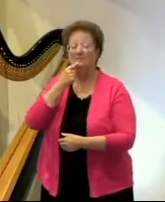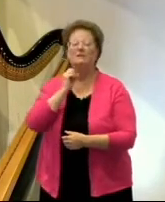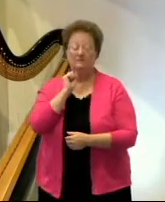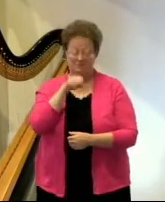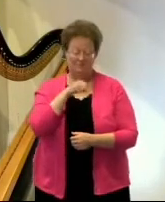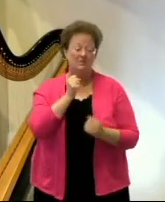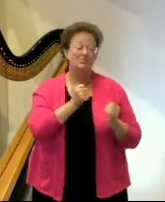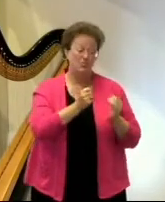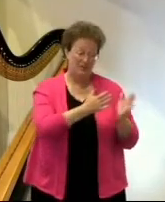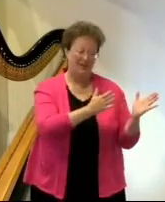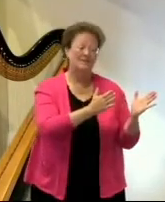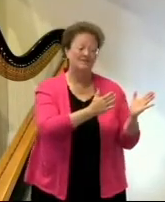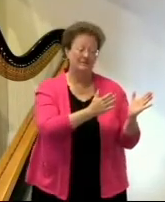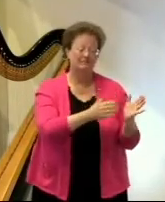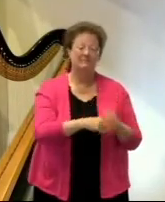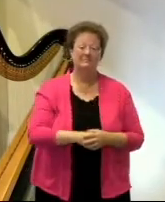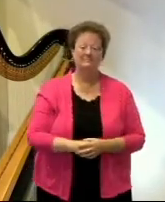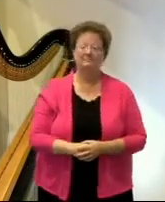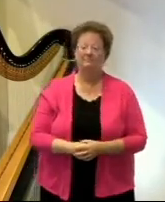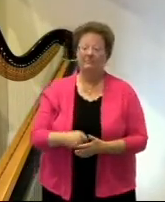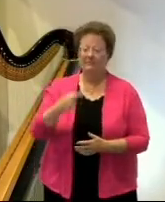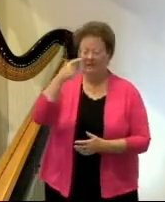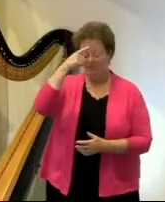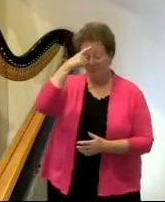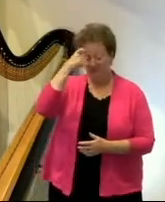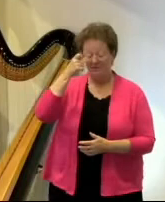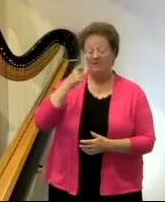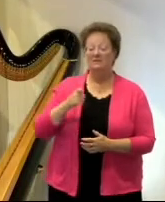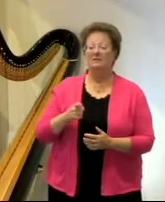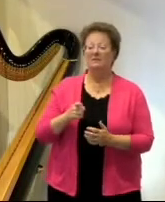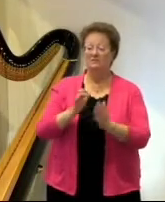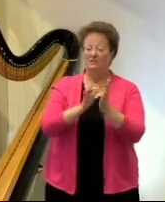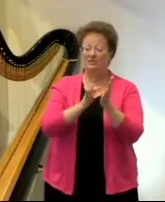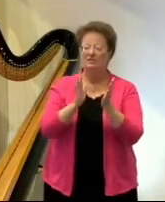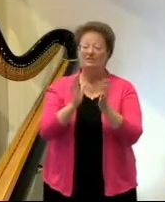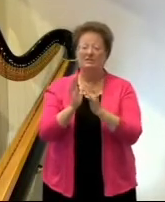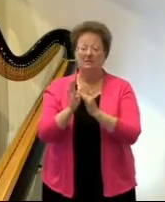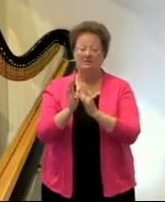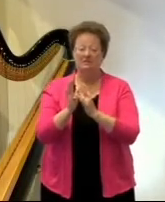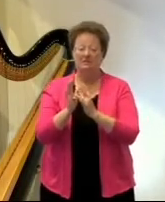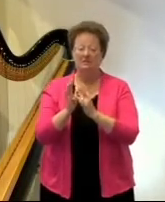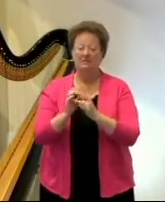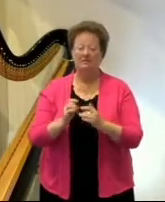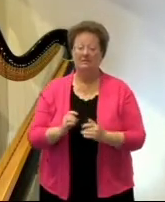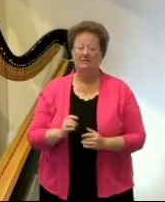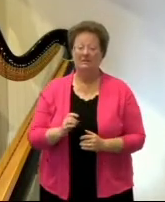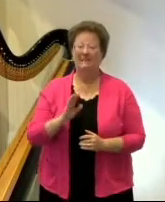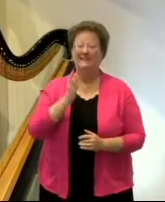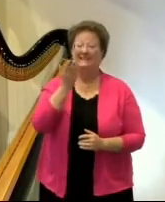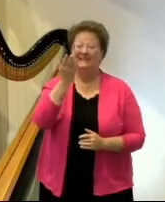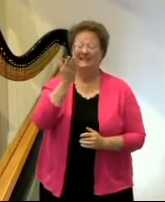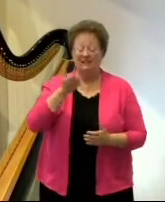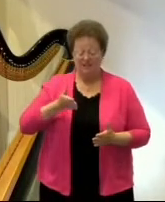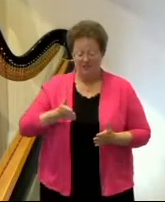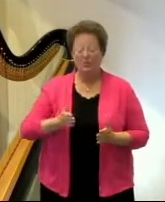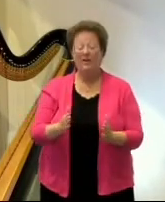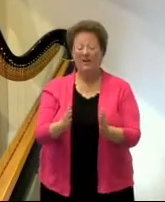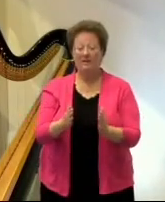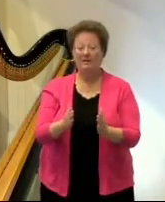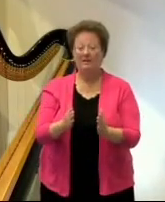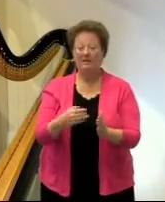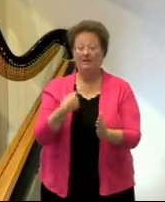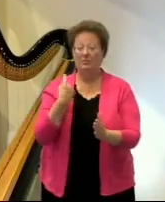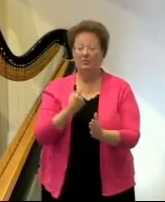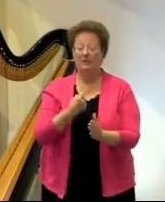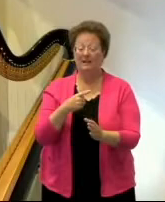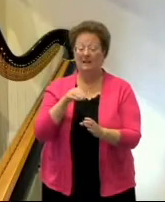way. He says that because of and for the sake of his son Jesus Christ. Christ is the way. We